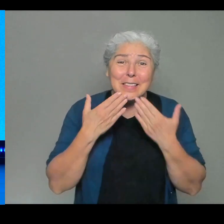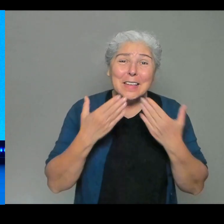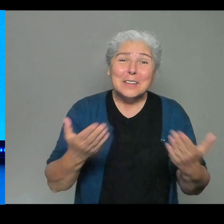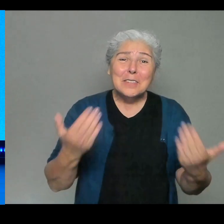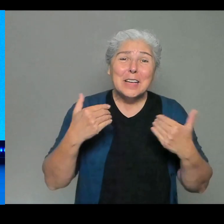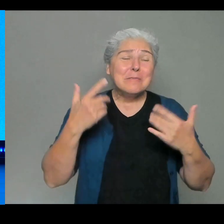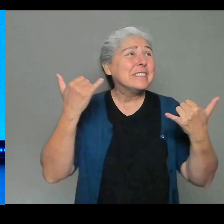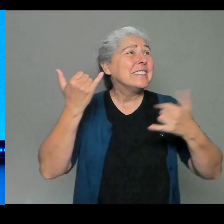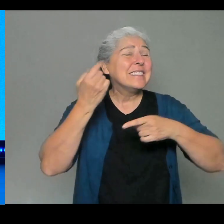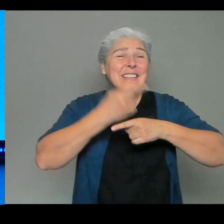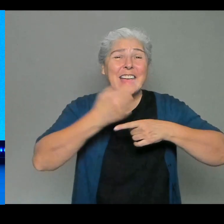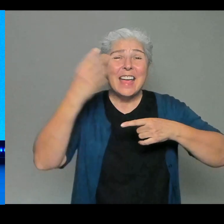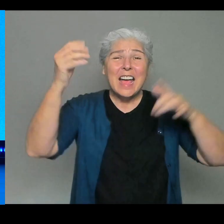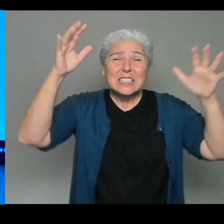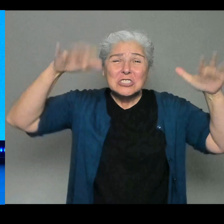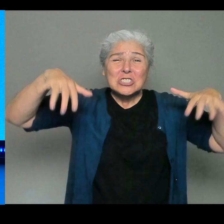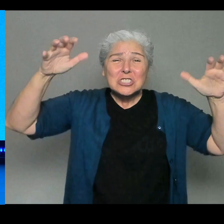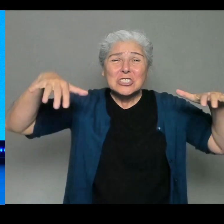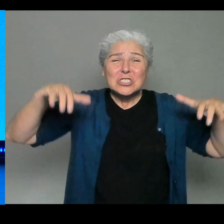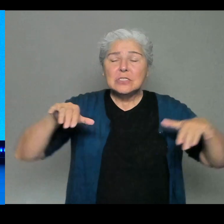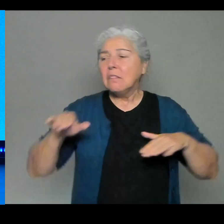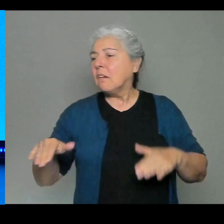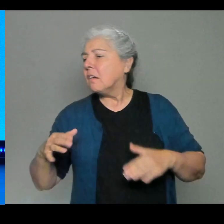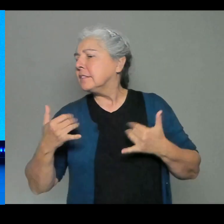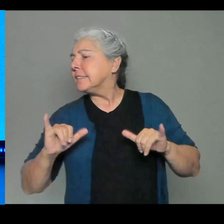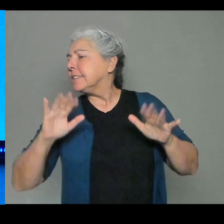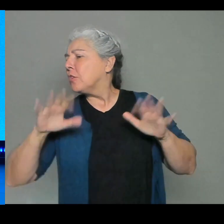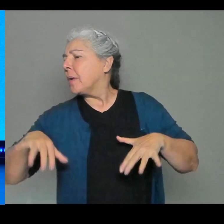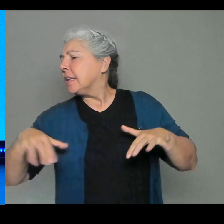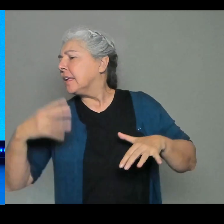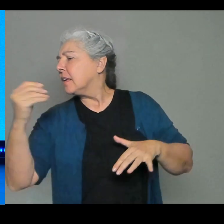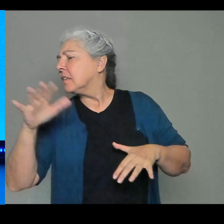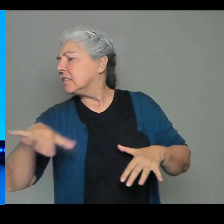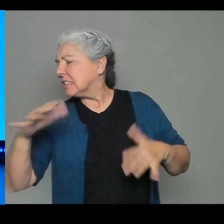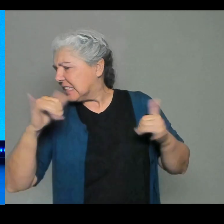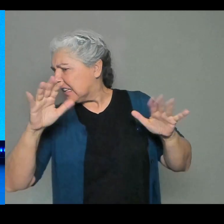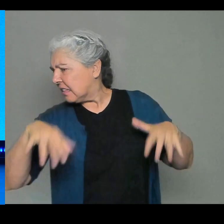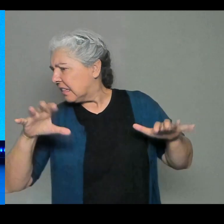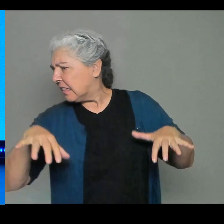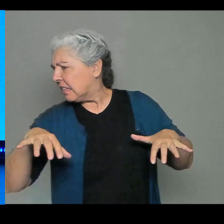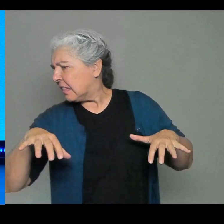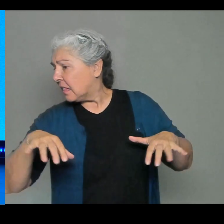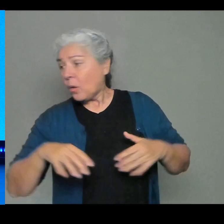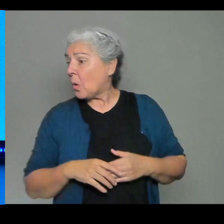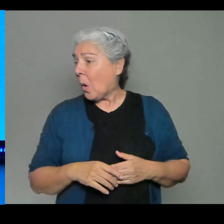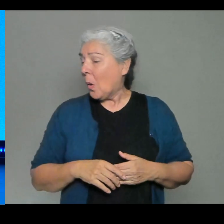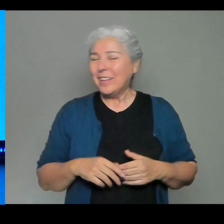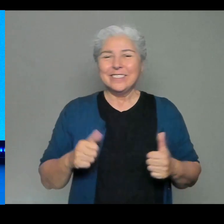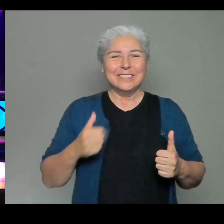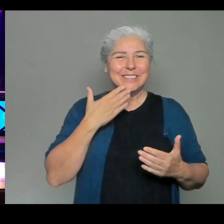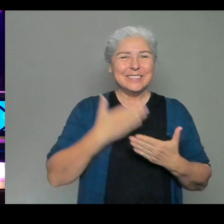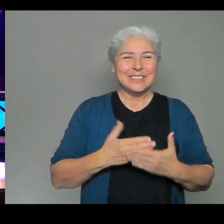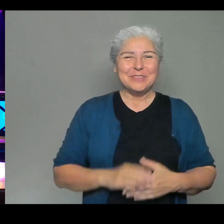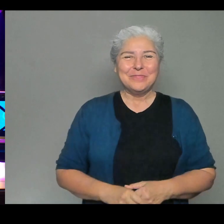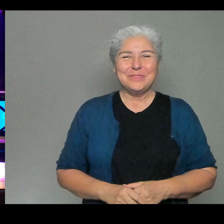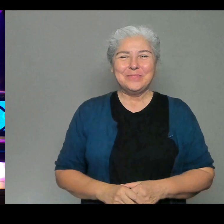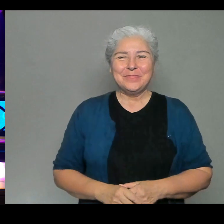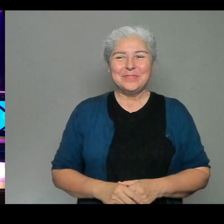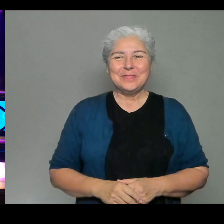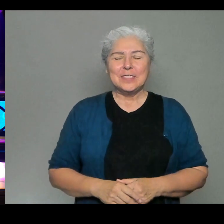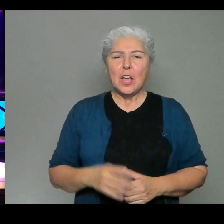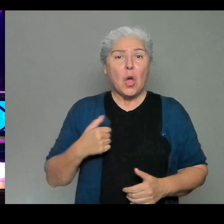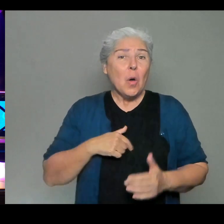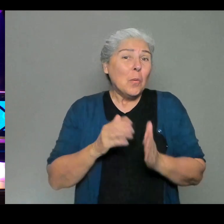Thanks for coming out the rain. Still raining out? Is it raining out? No?